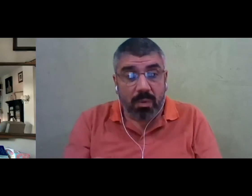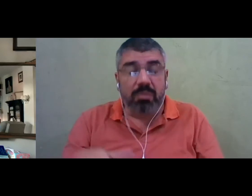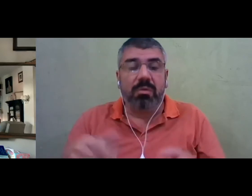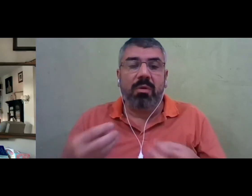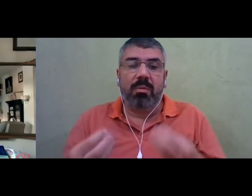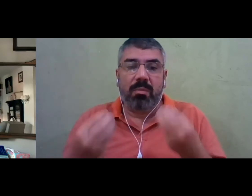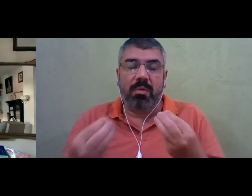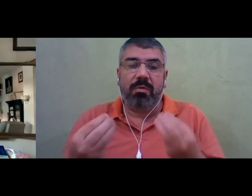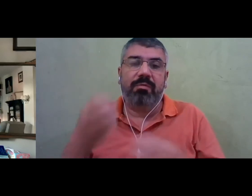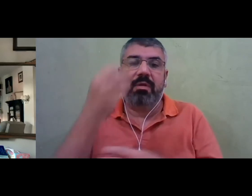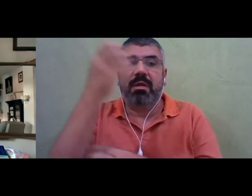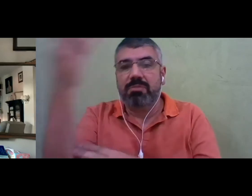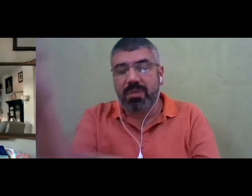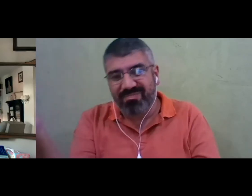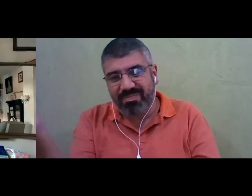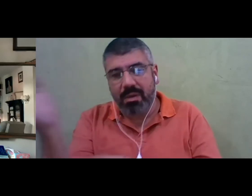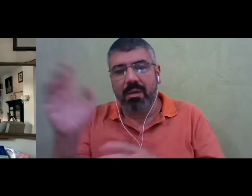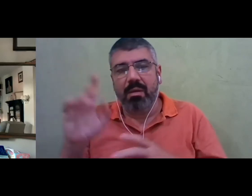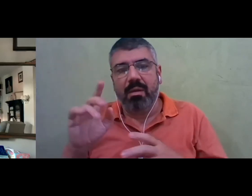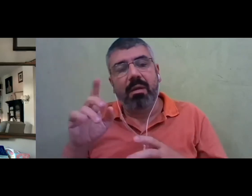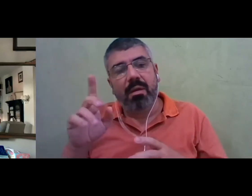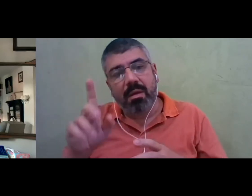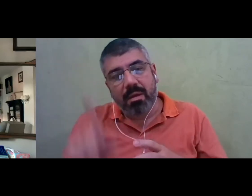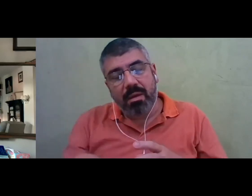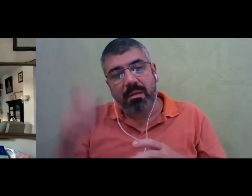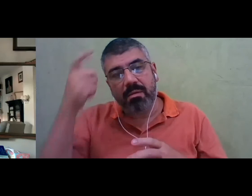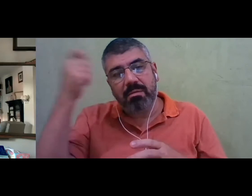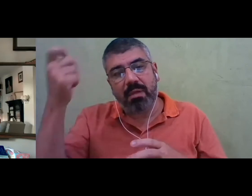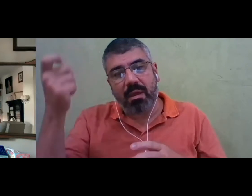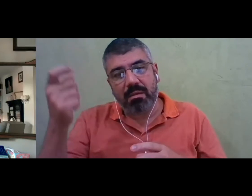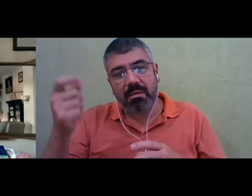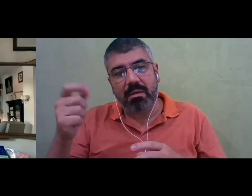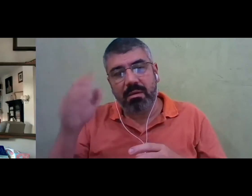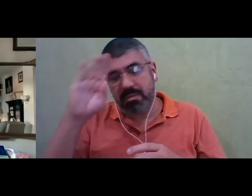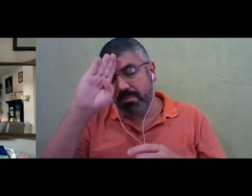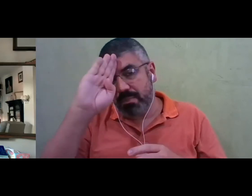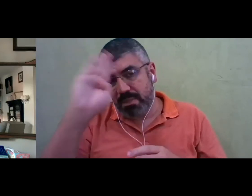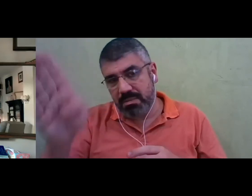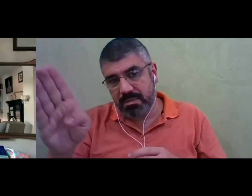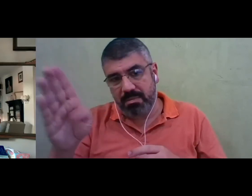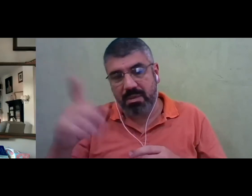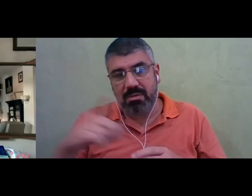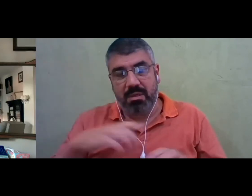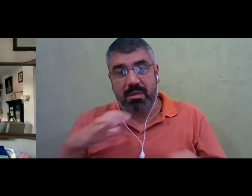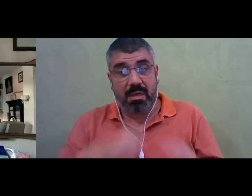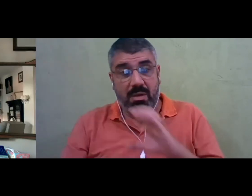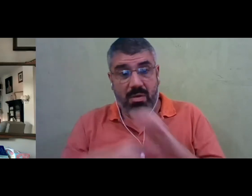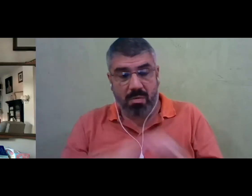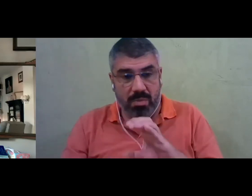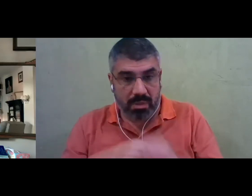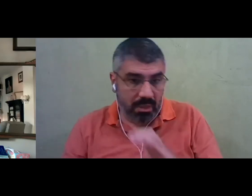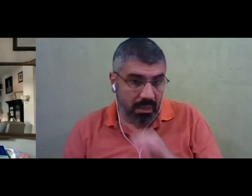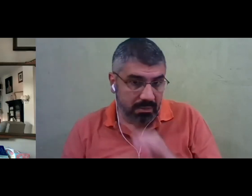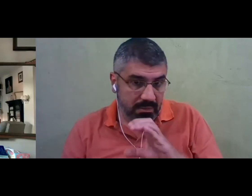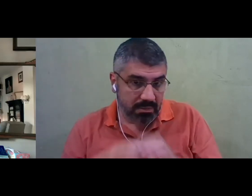fact is that the idea that the principal means of communication, that is to say the internet, with its